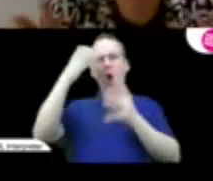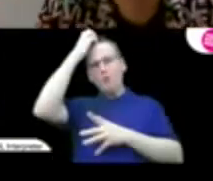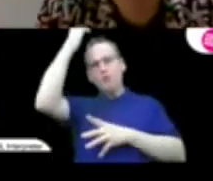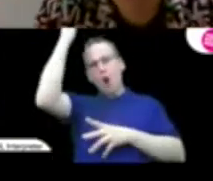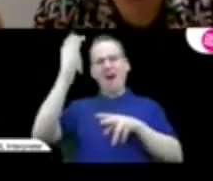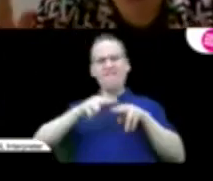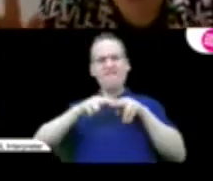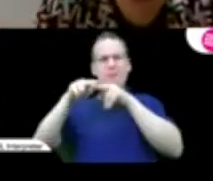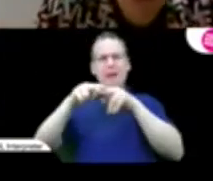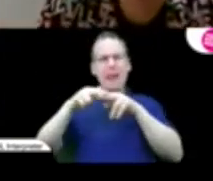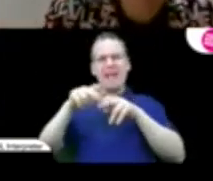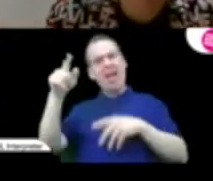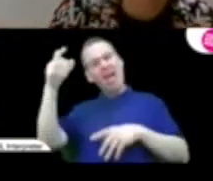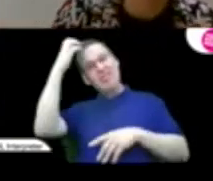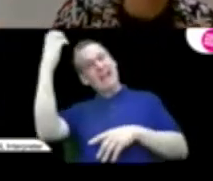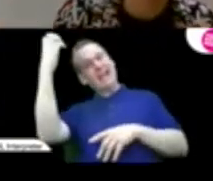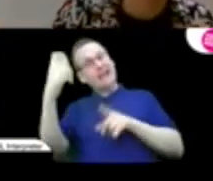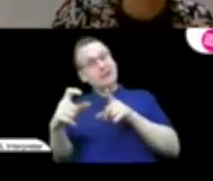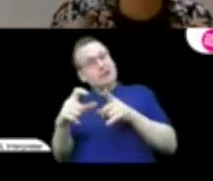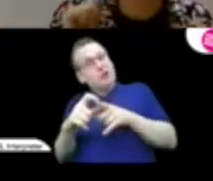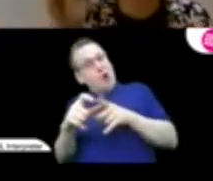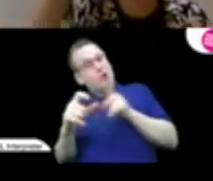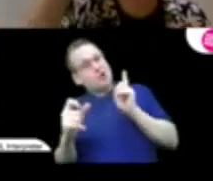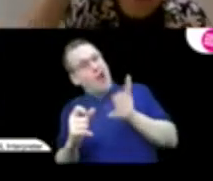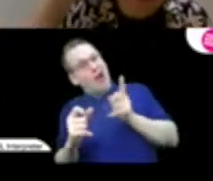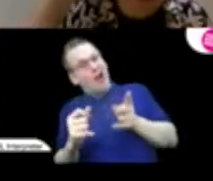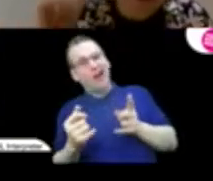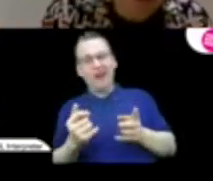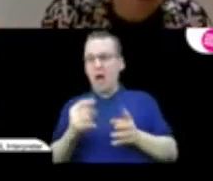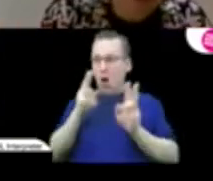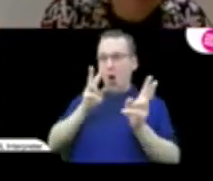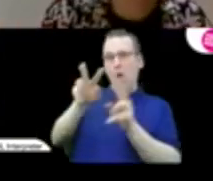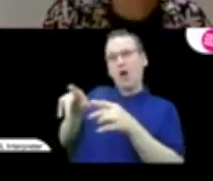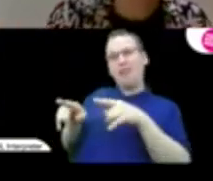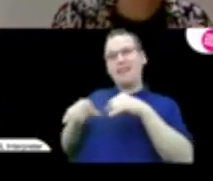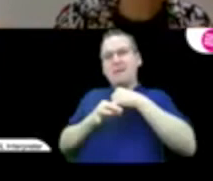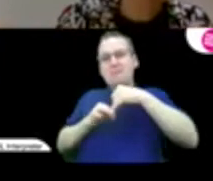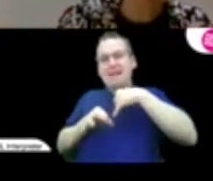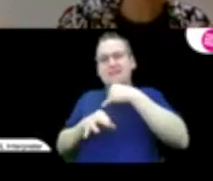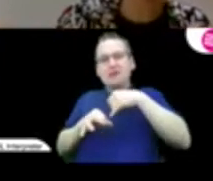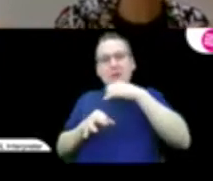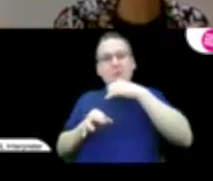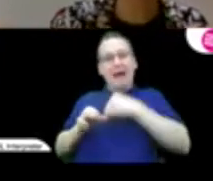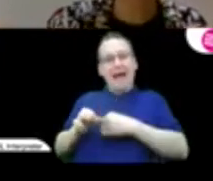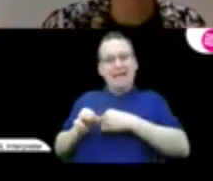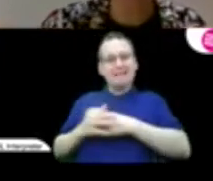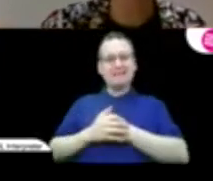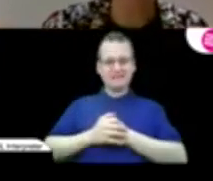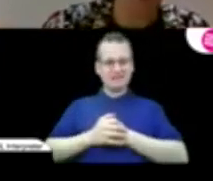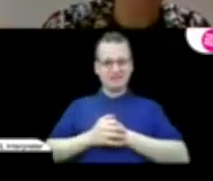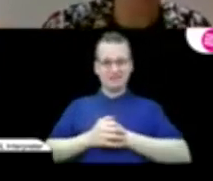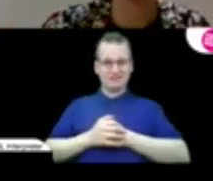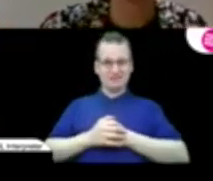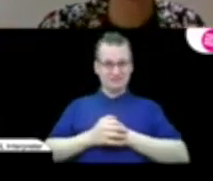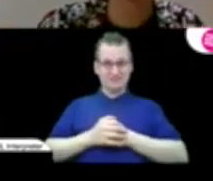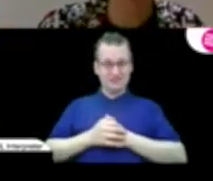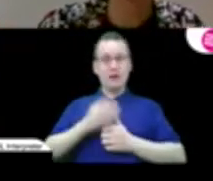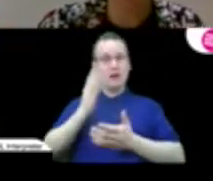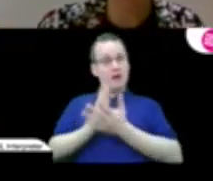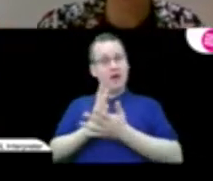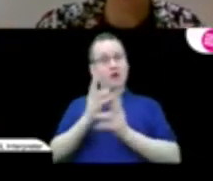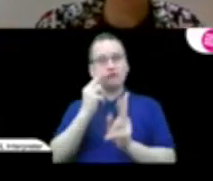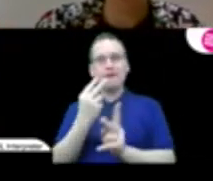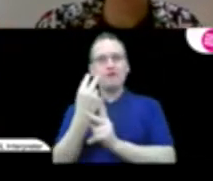the king's daughters. Come and look at this medicine man. And a review of one